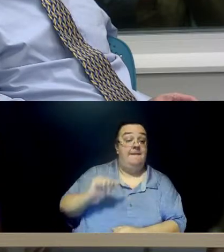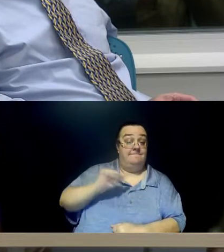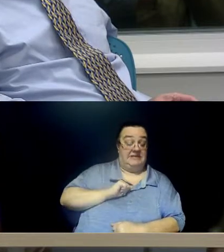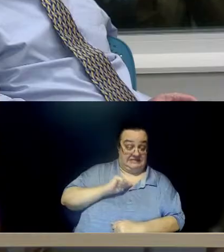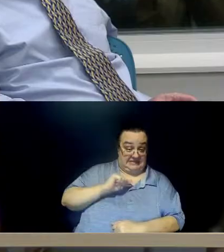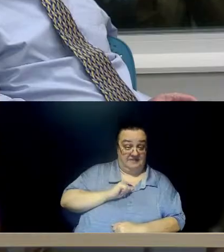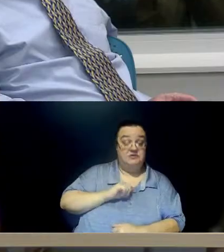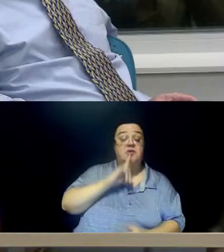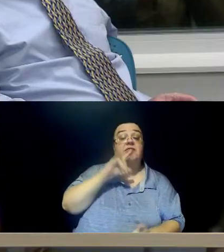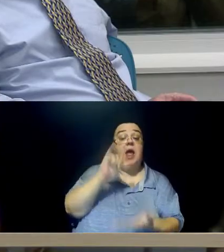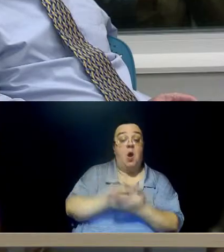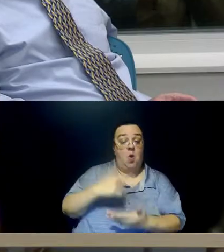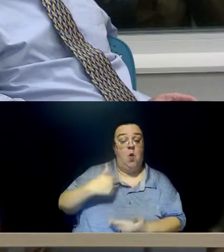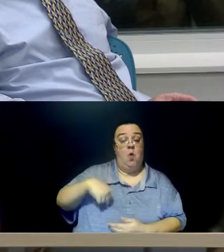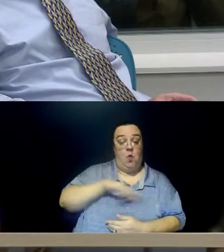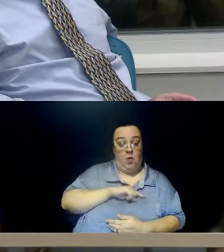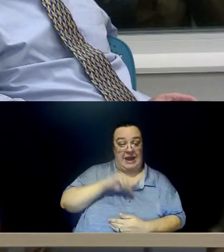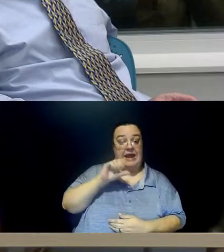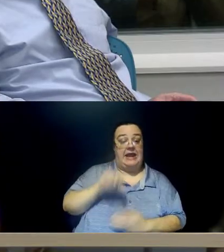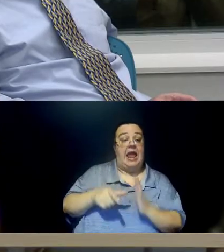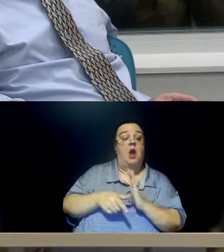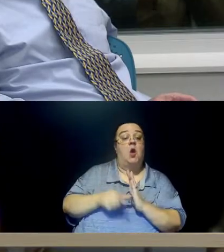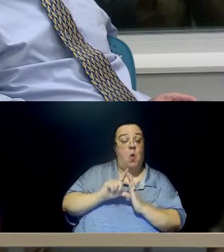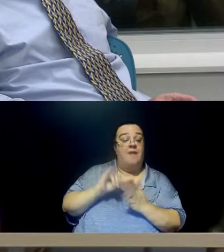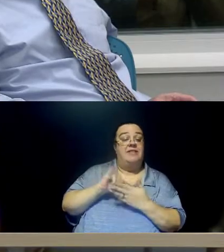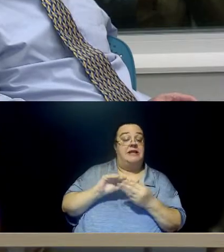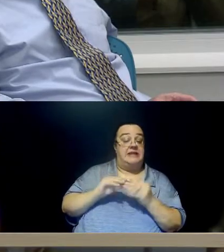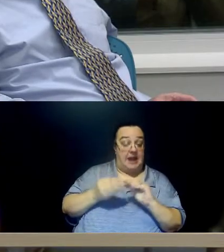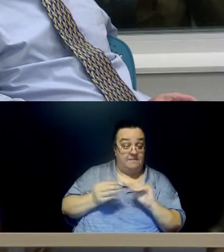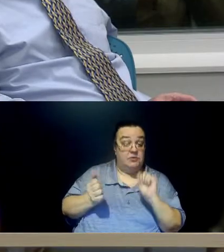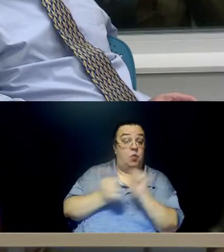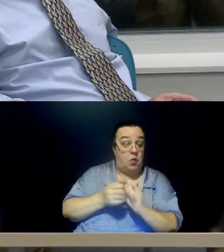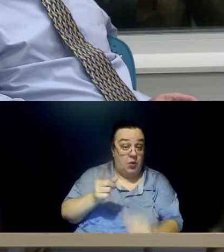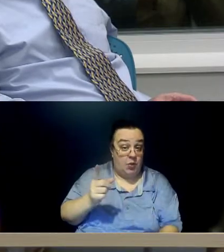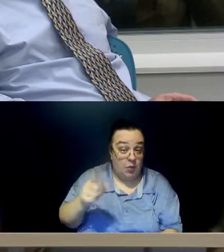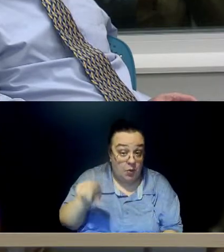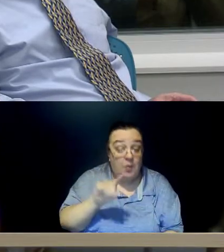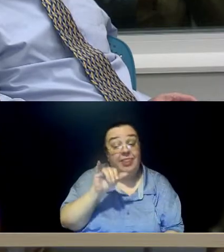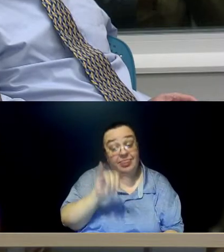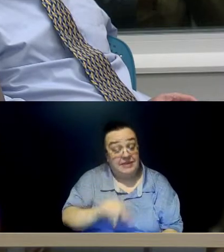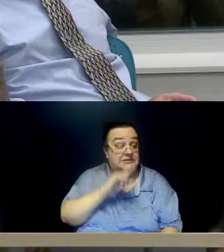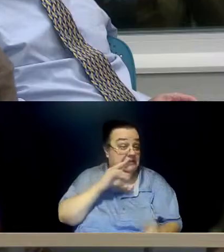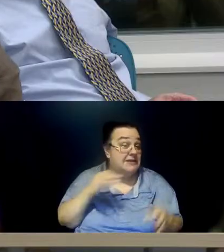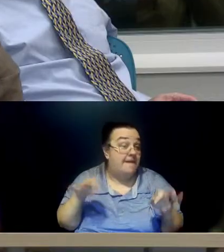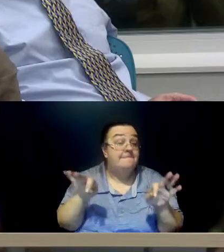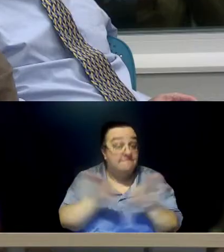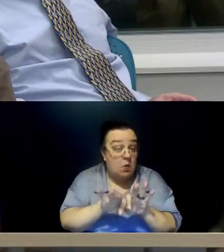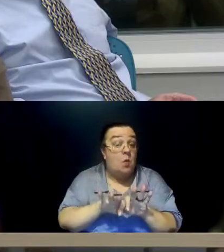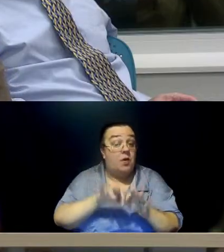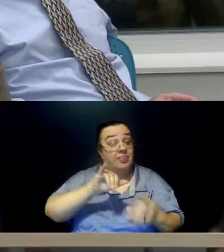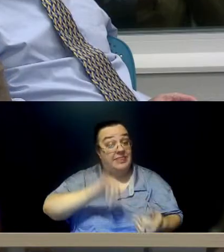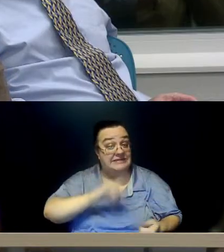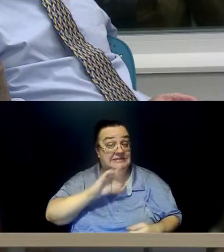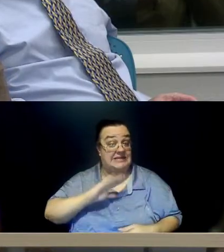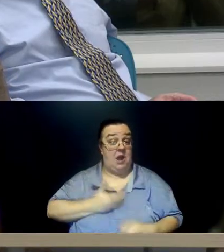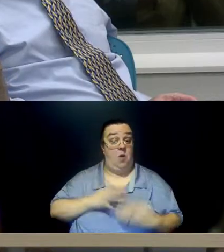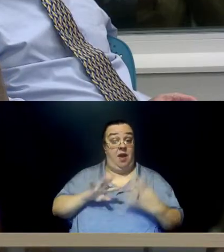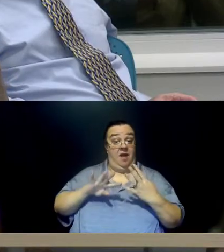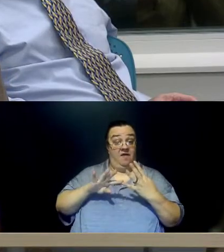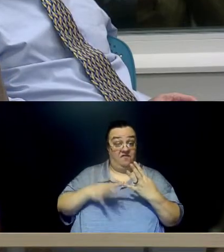we can go over these numbers with you. This is important. This is our 4th budget